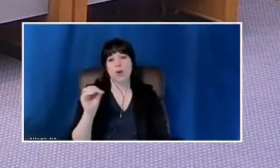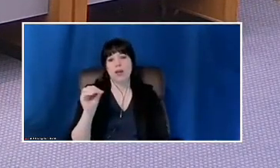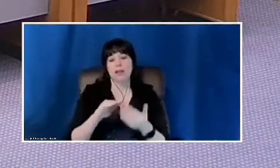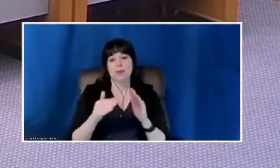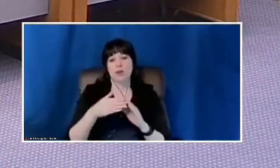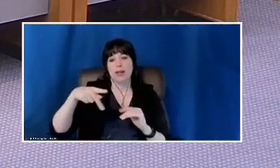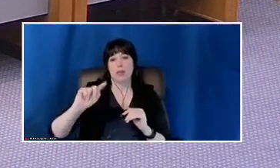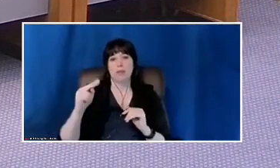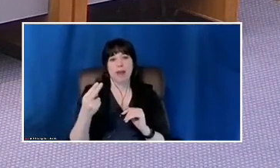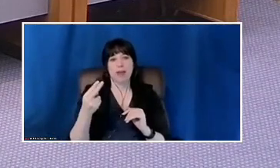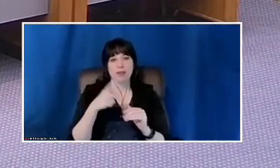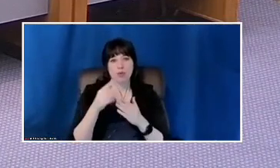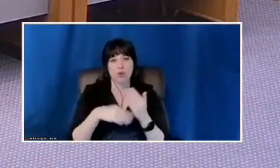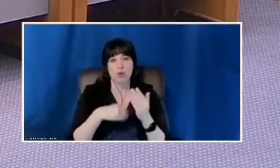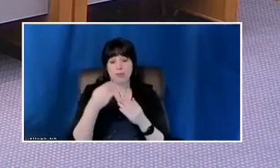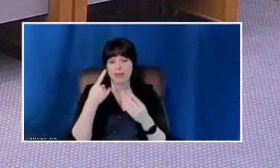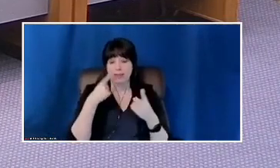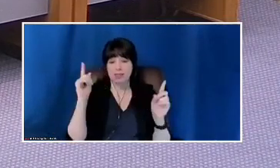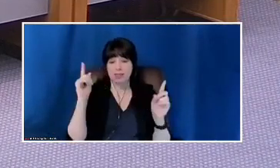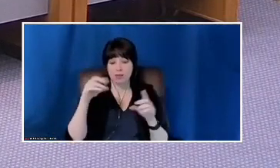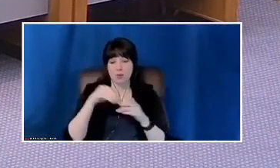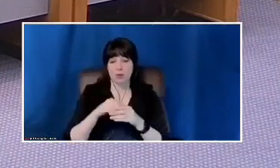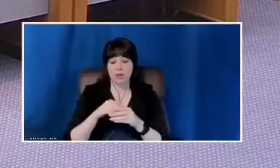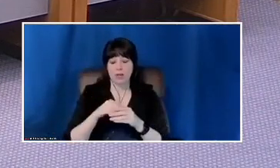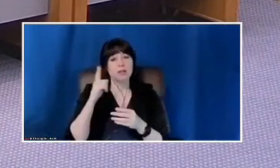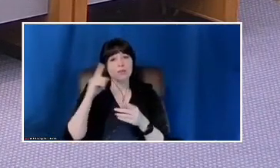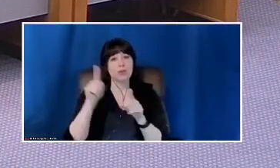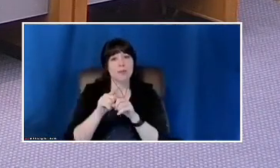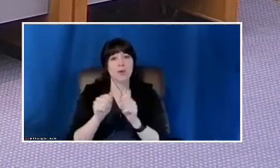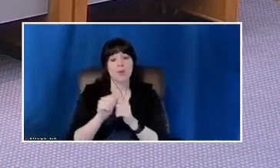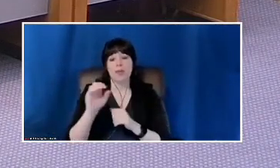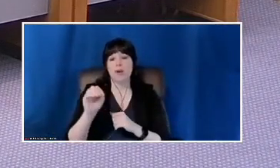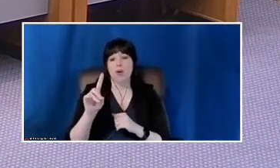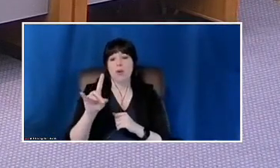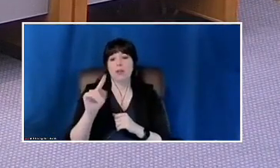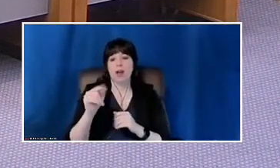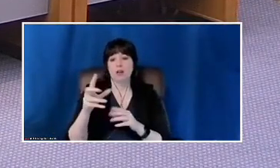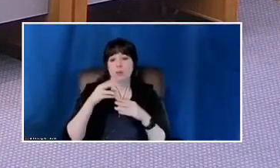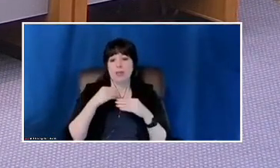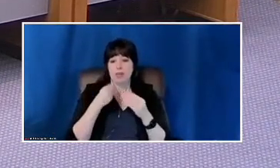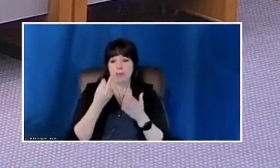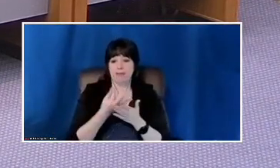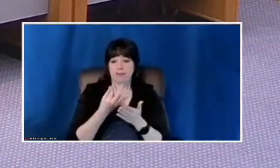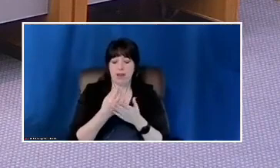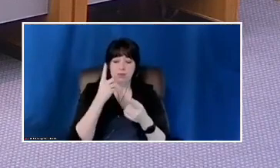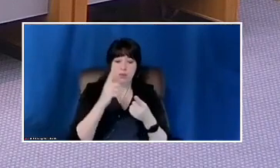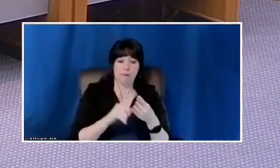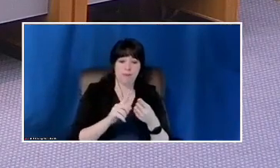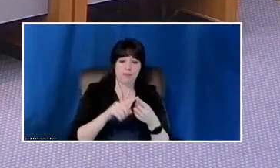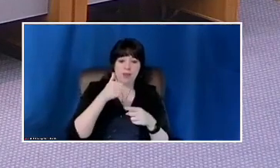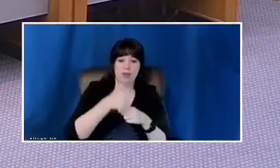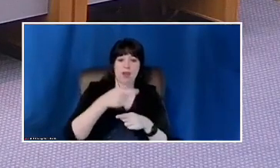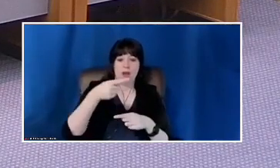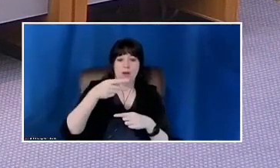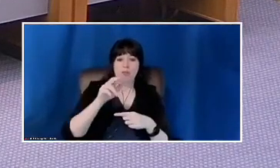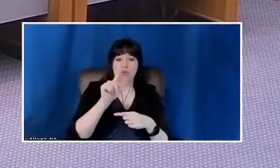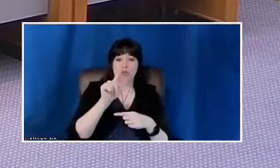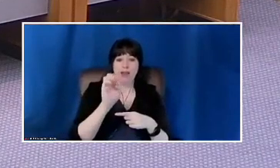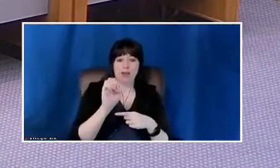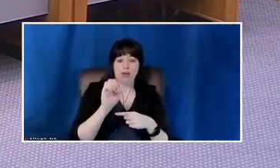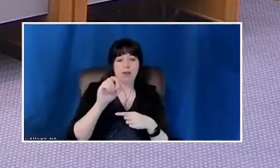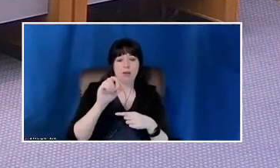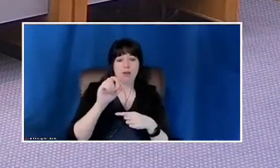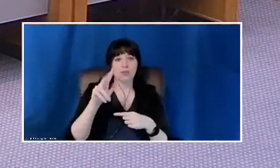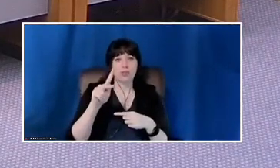successful, enter into agreements with ODOT to accept funds. One, construct the Pringle Creek path connecting under Commercial